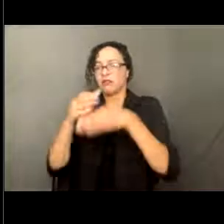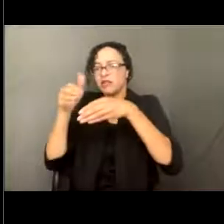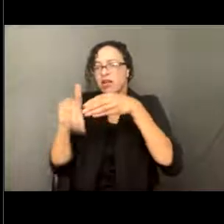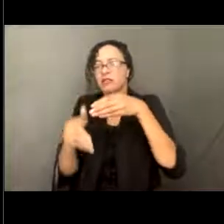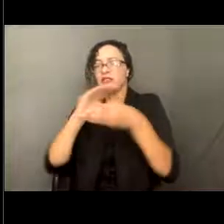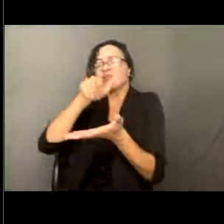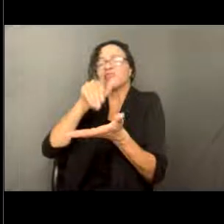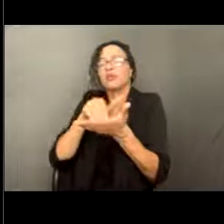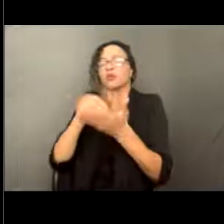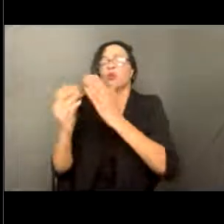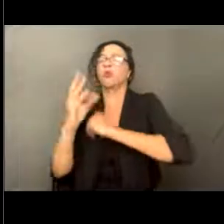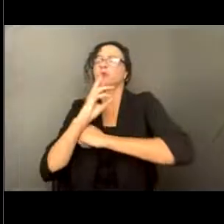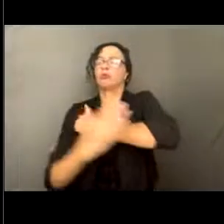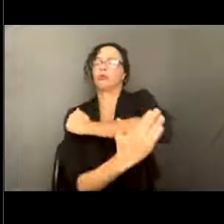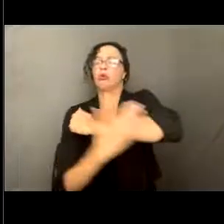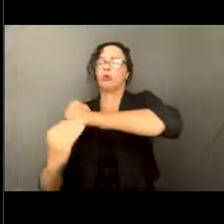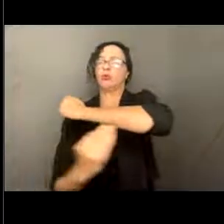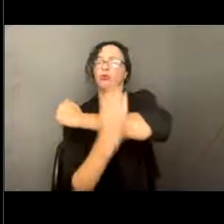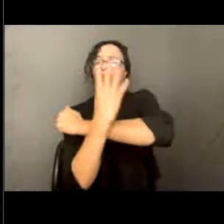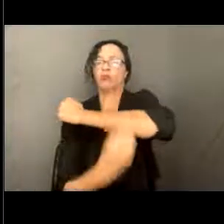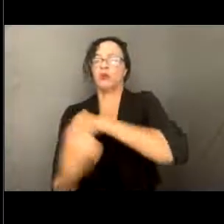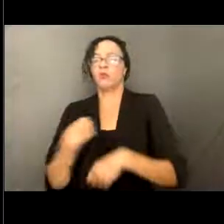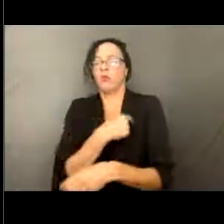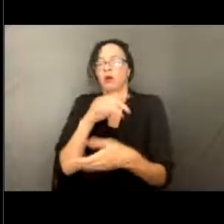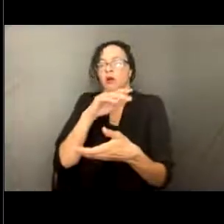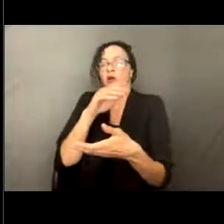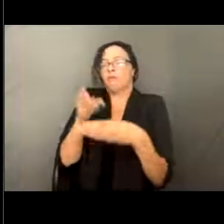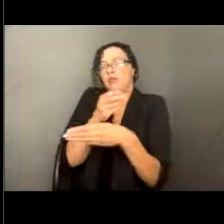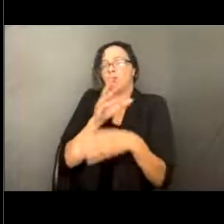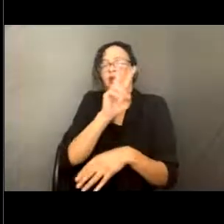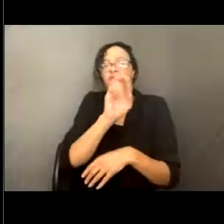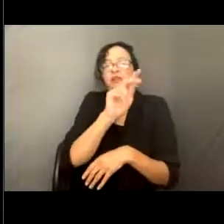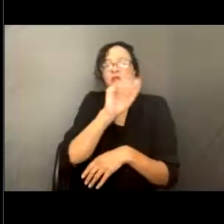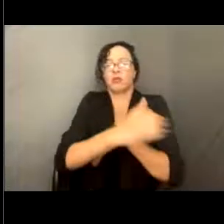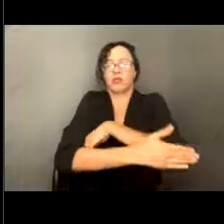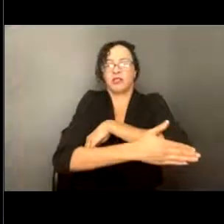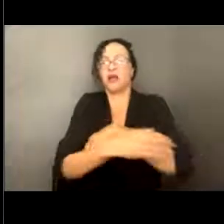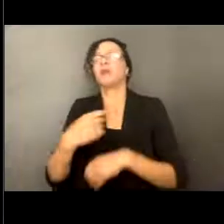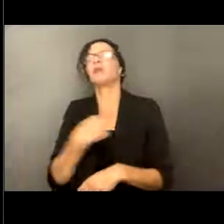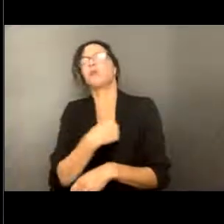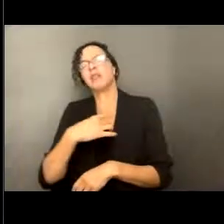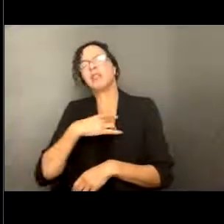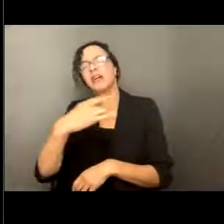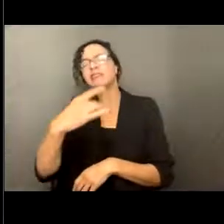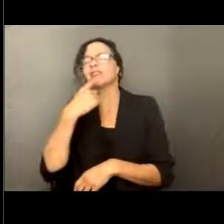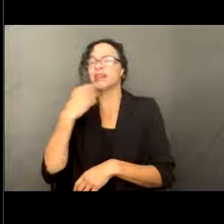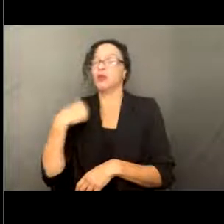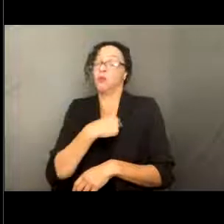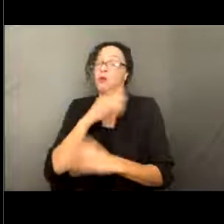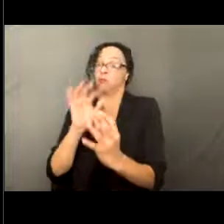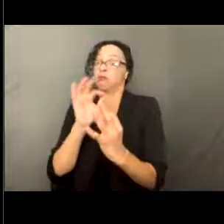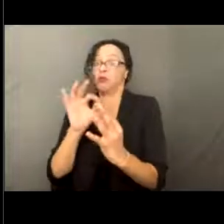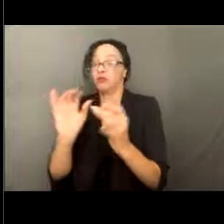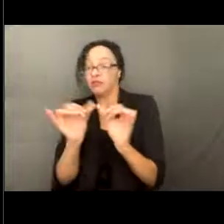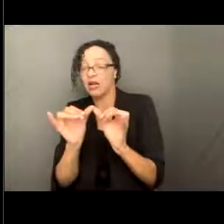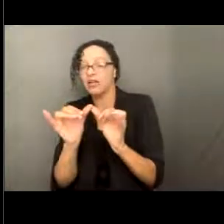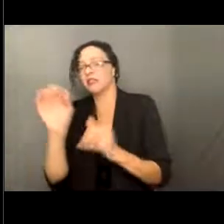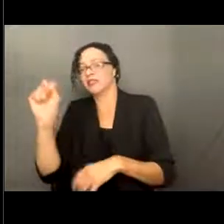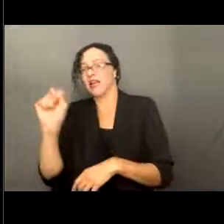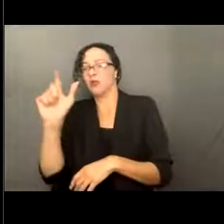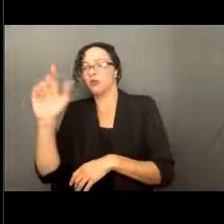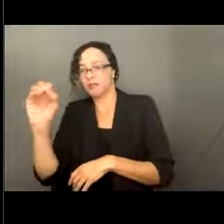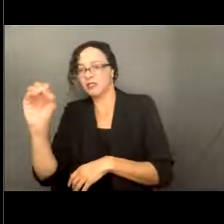Ventura counties. We like to say we're the perfect size. Ventura is twice as big as us, and San Luis Obispo is half our size, so we're